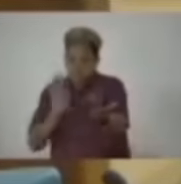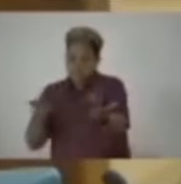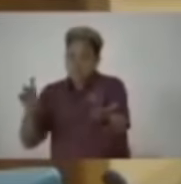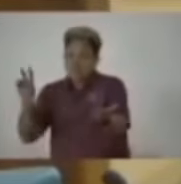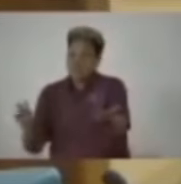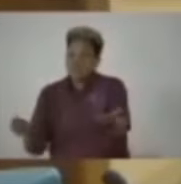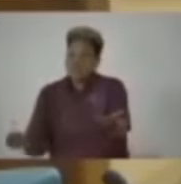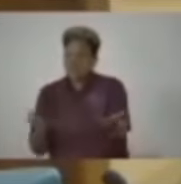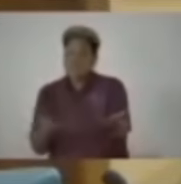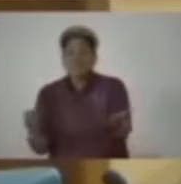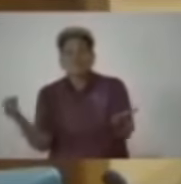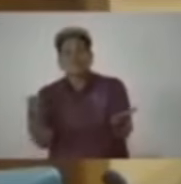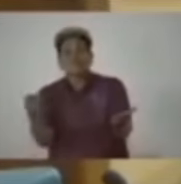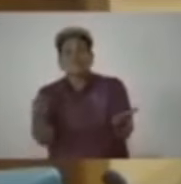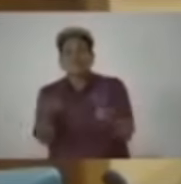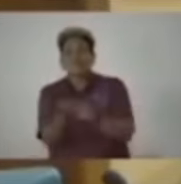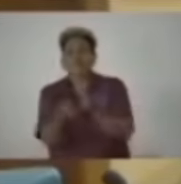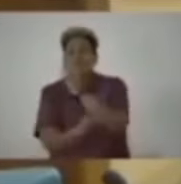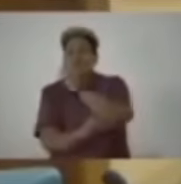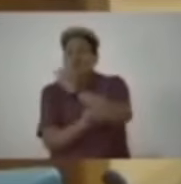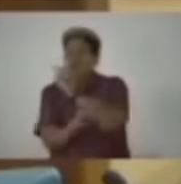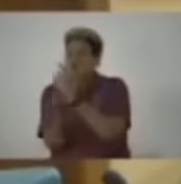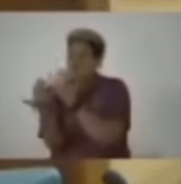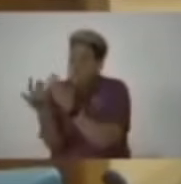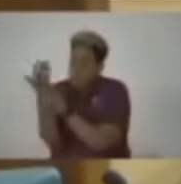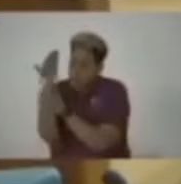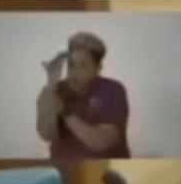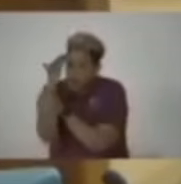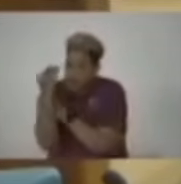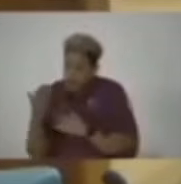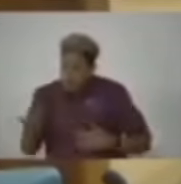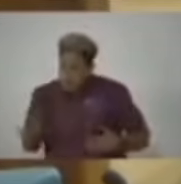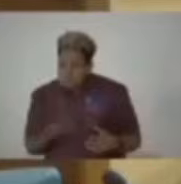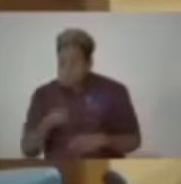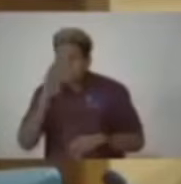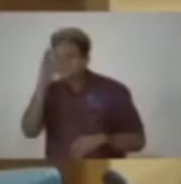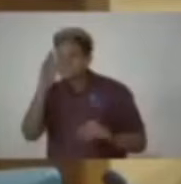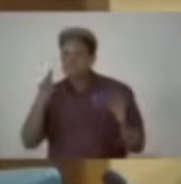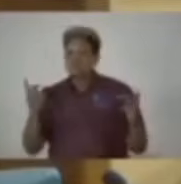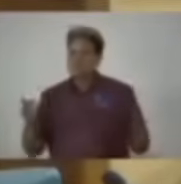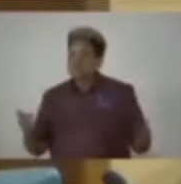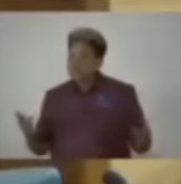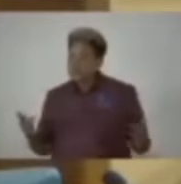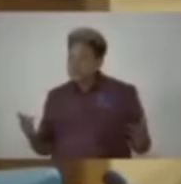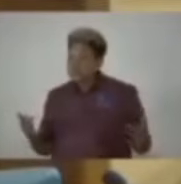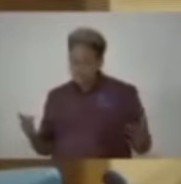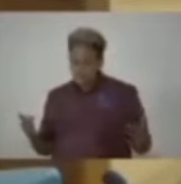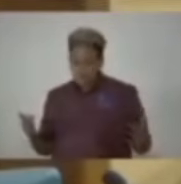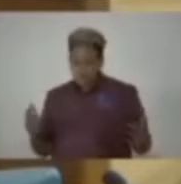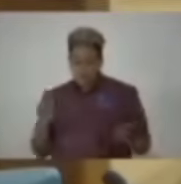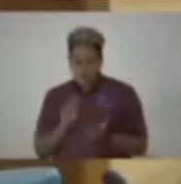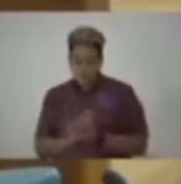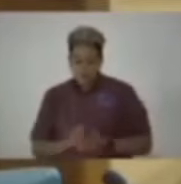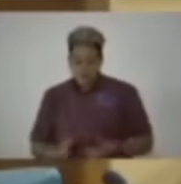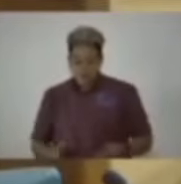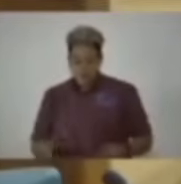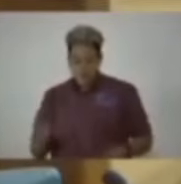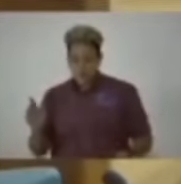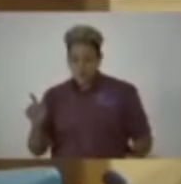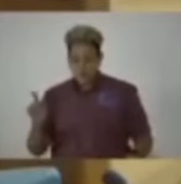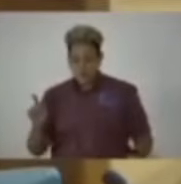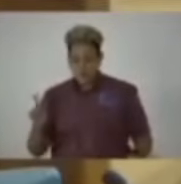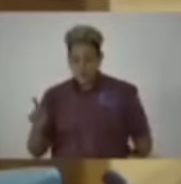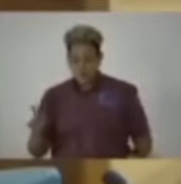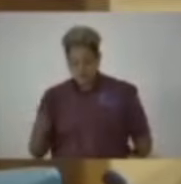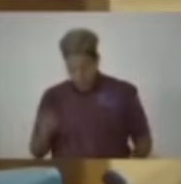on the matter that the country is waiting to hear, the illicit six. That would come to the House and go order straight or, to no.